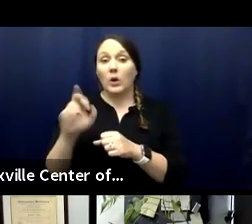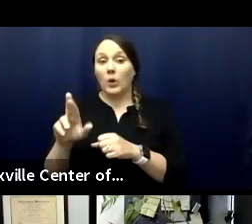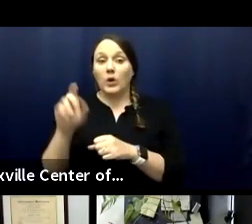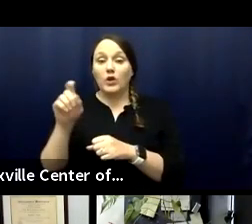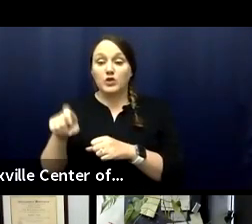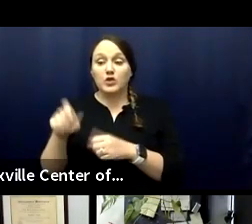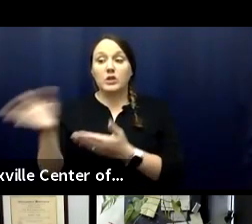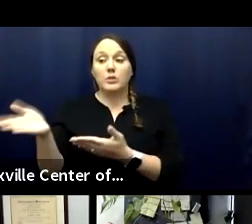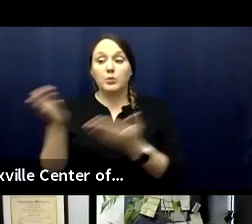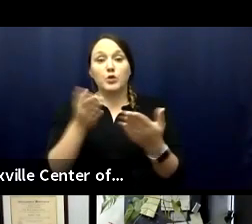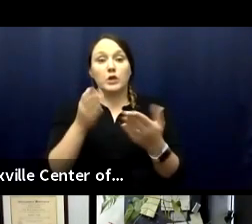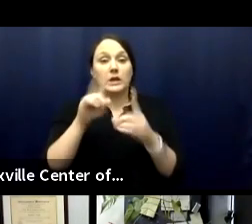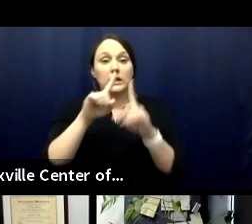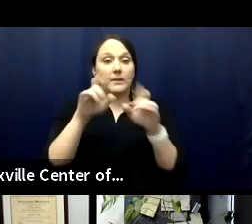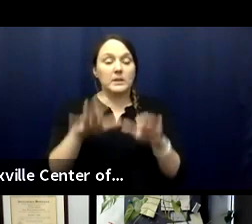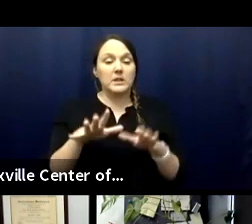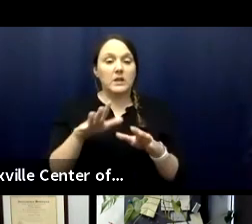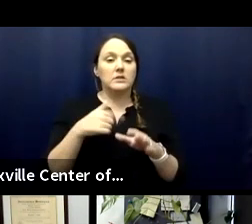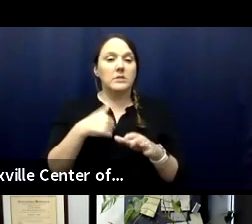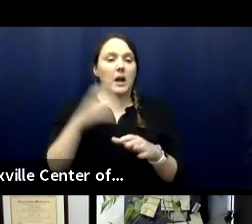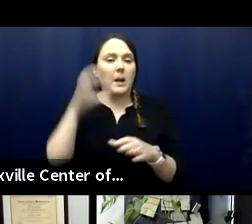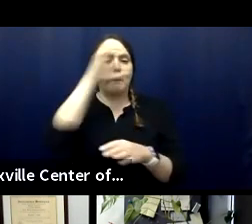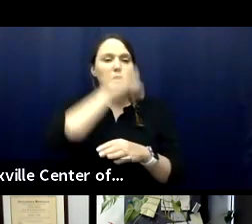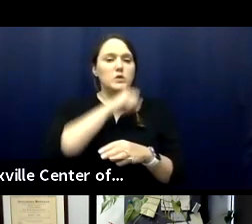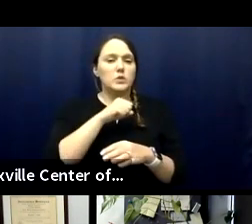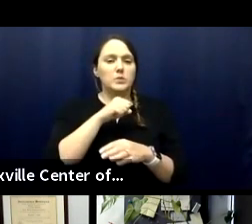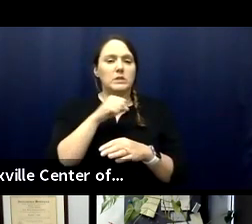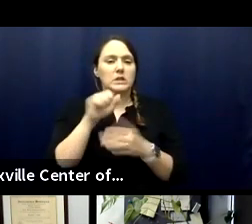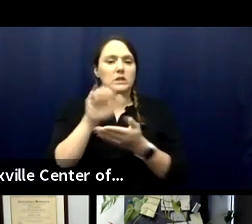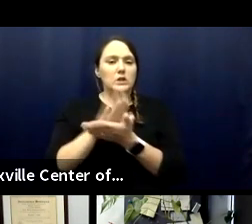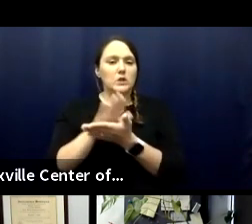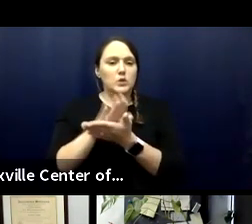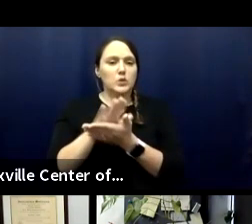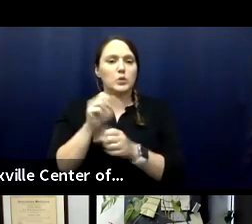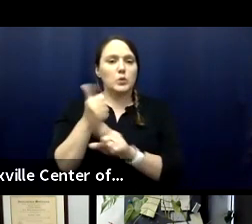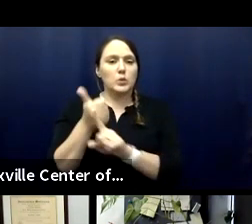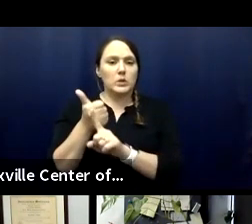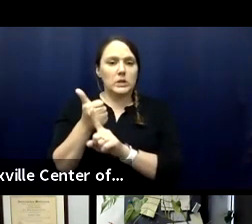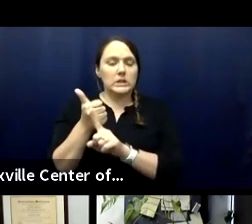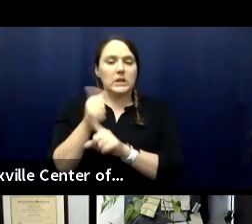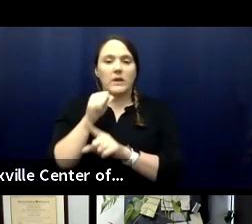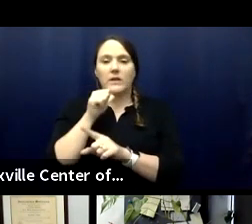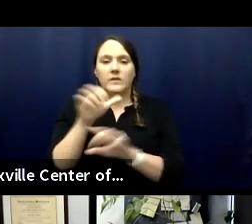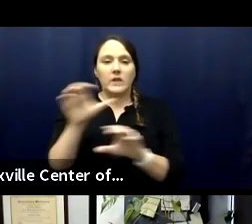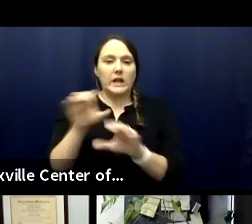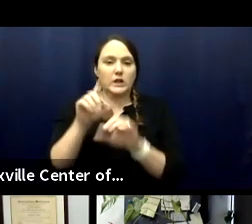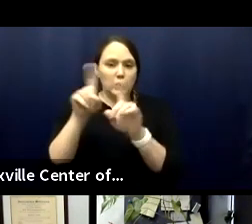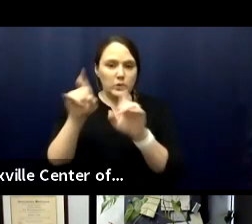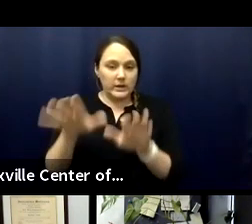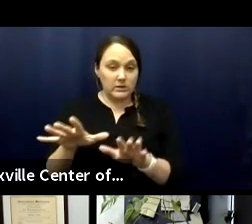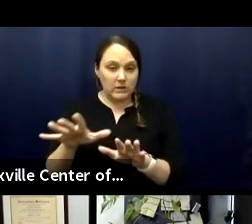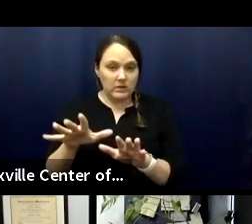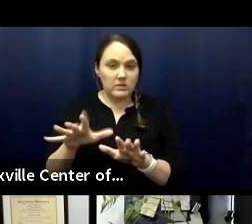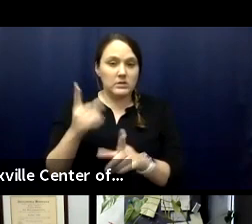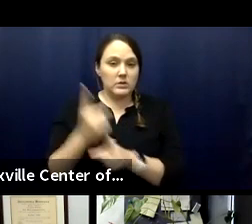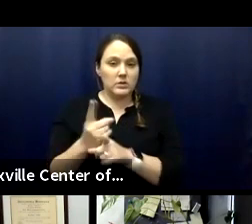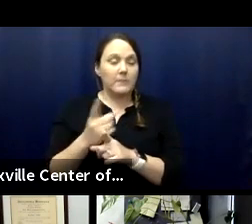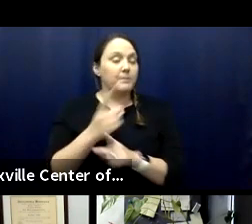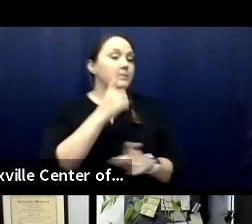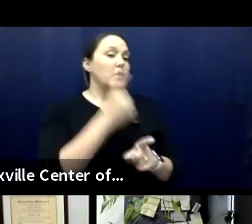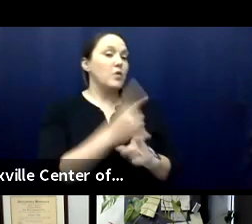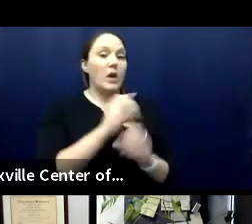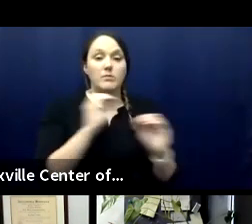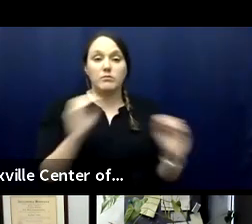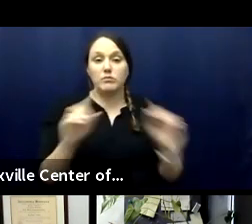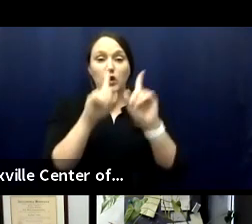take the child to be tested? I'm assuming that the school itself is not doing the testing. Is that right? That's right. We're not doing